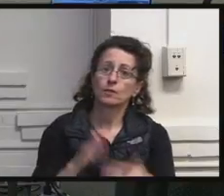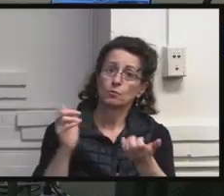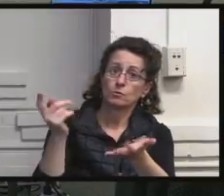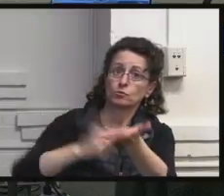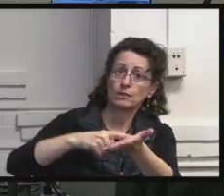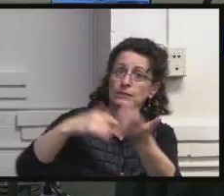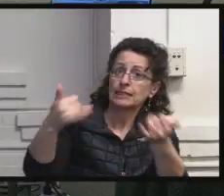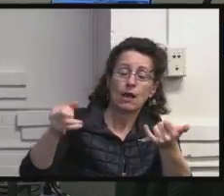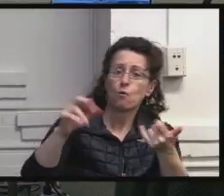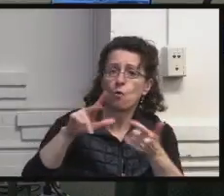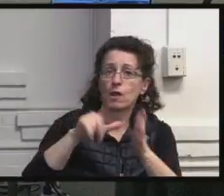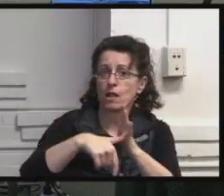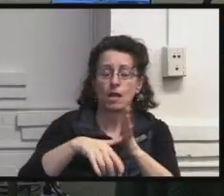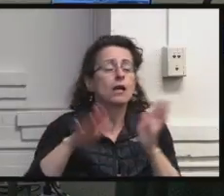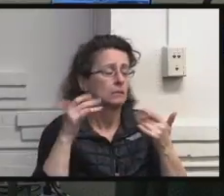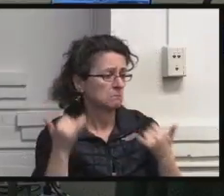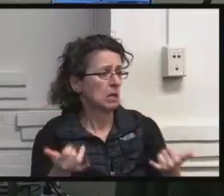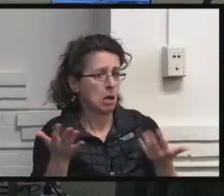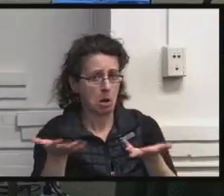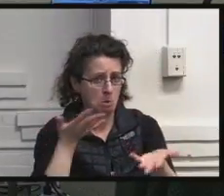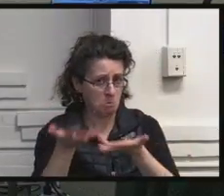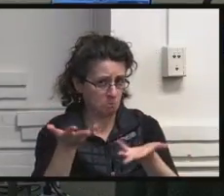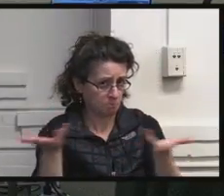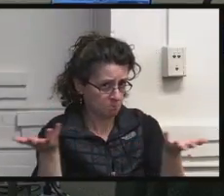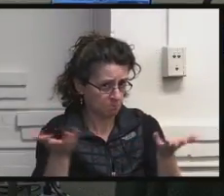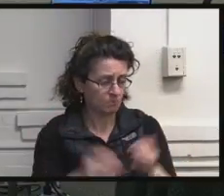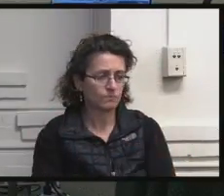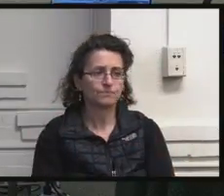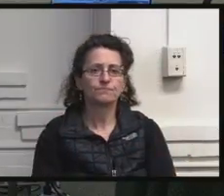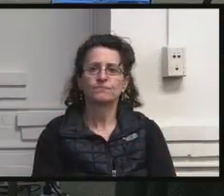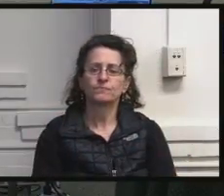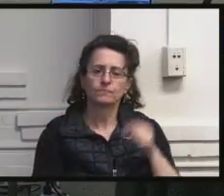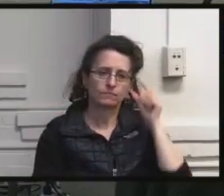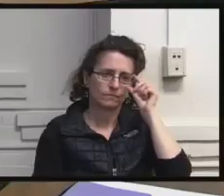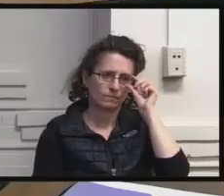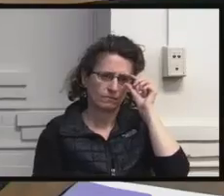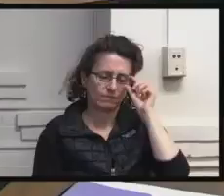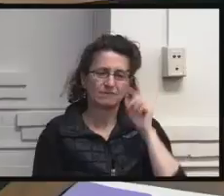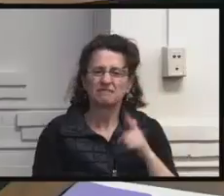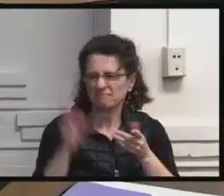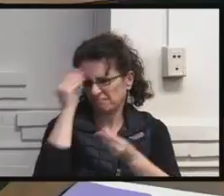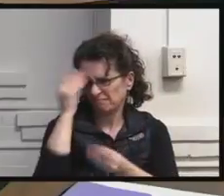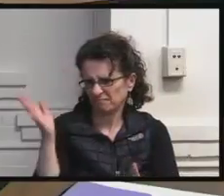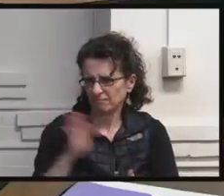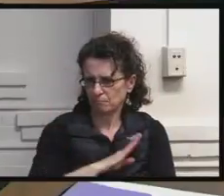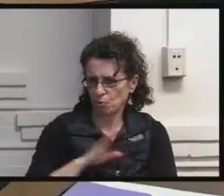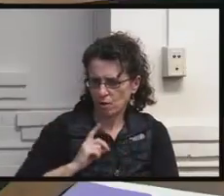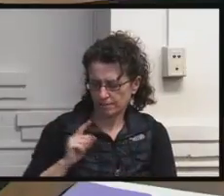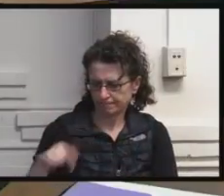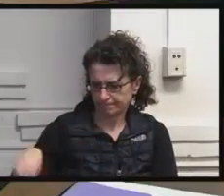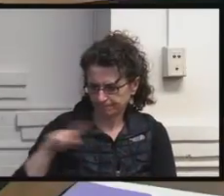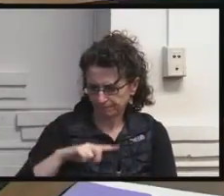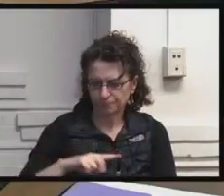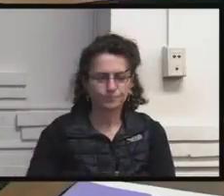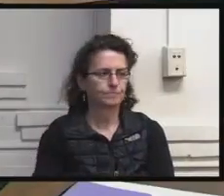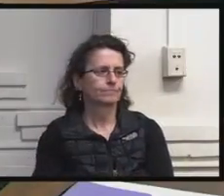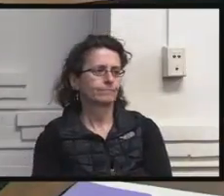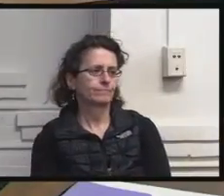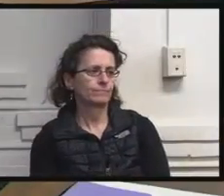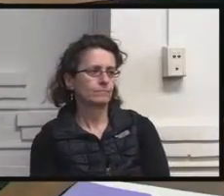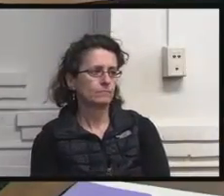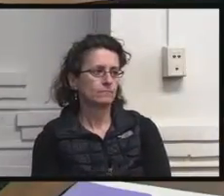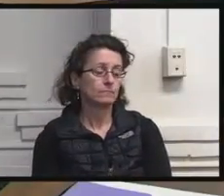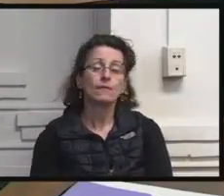you want to wait until after the presentation? We can talk about it now. Okay. Absolutely. Because I'd like the board to know that we've conveyed to you our